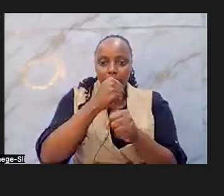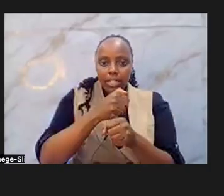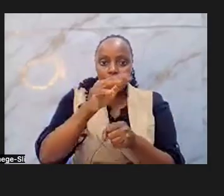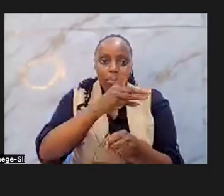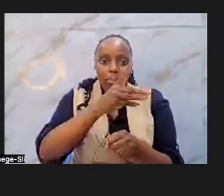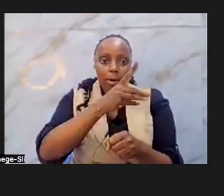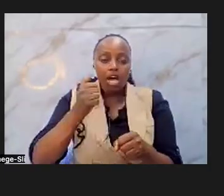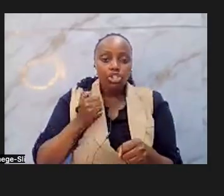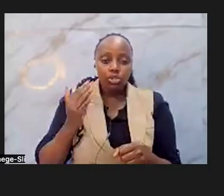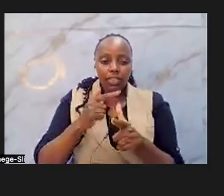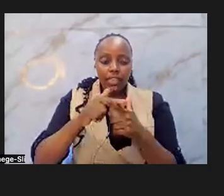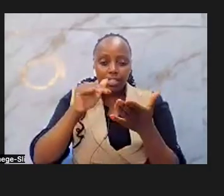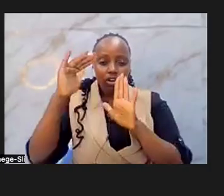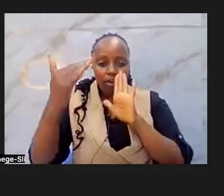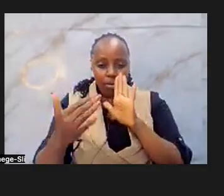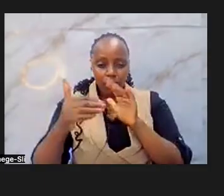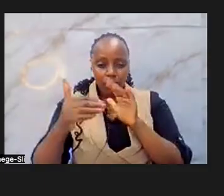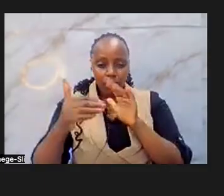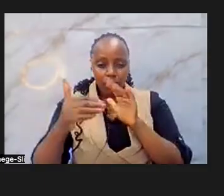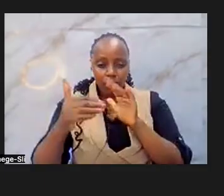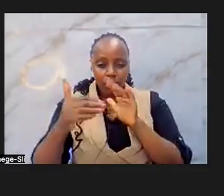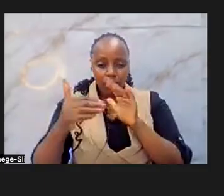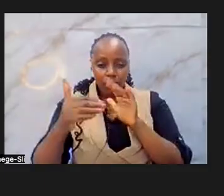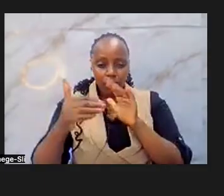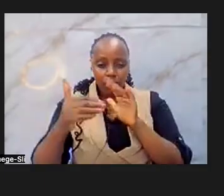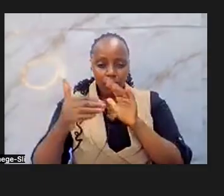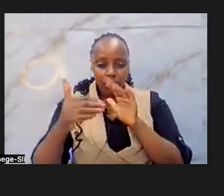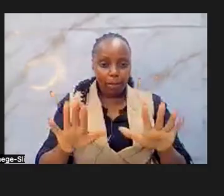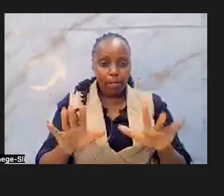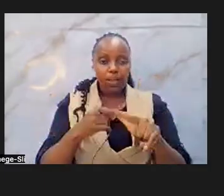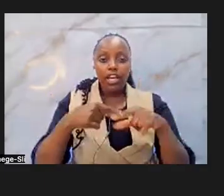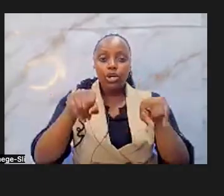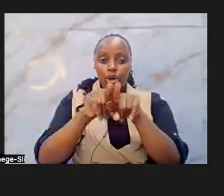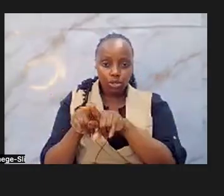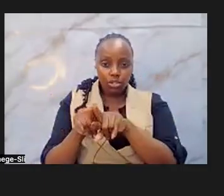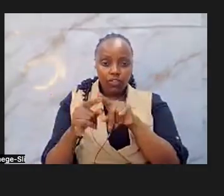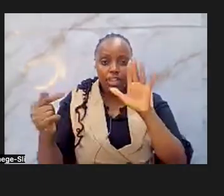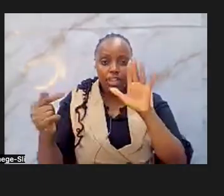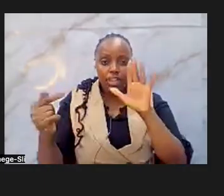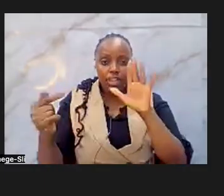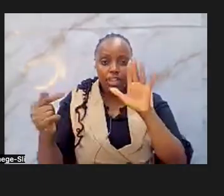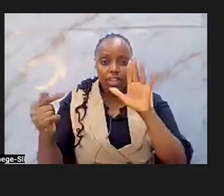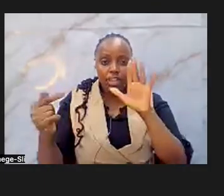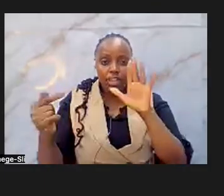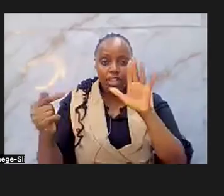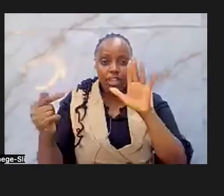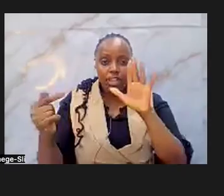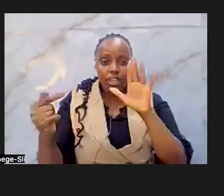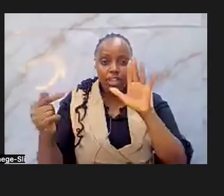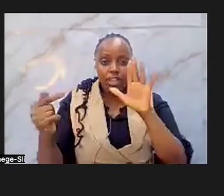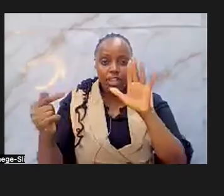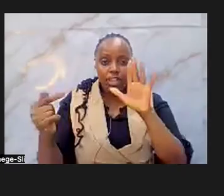really critical. And then, these entry points, I think, is a really important aspect. We've used antenatal care because